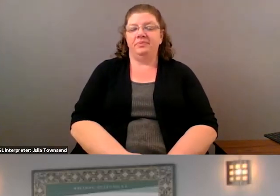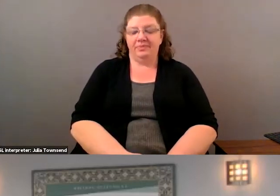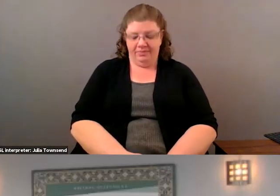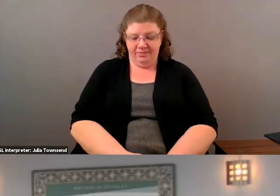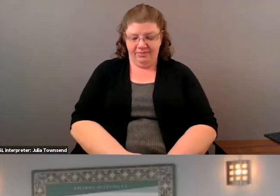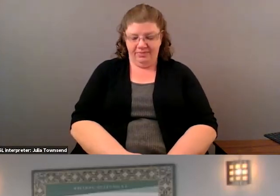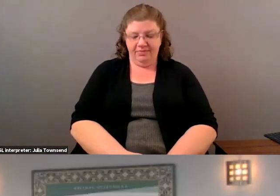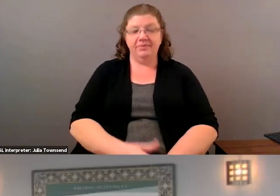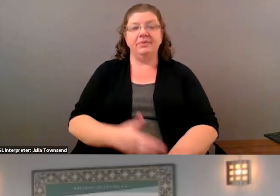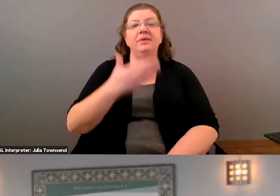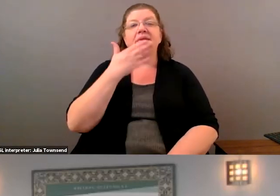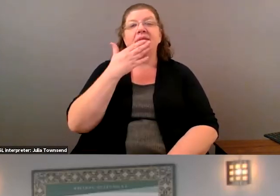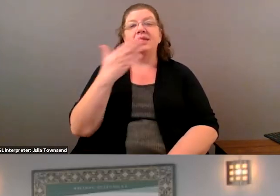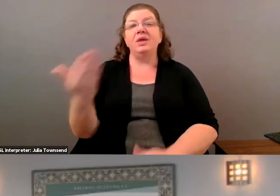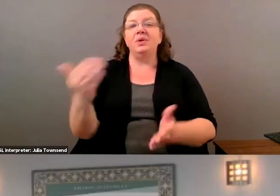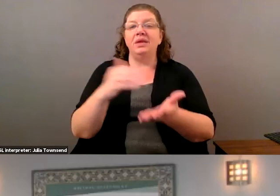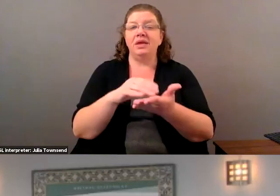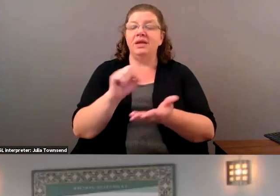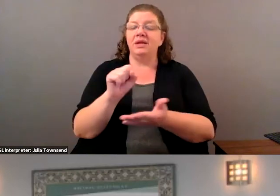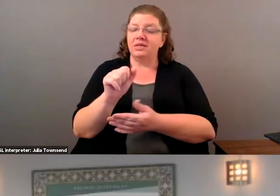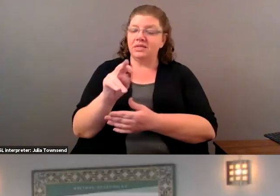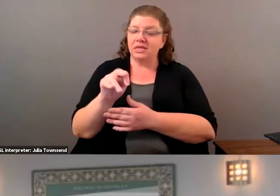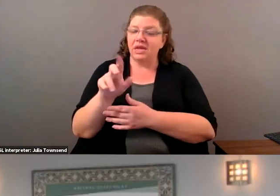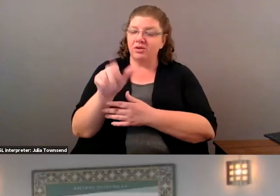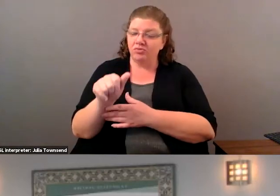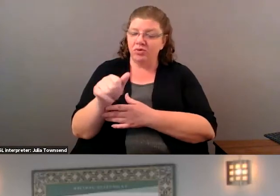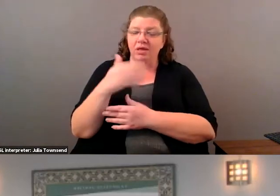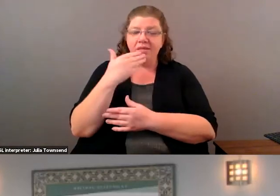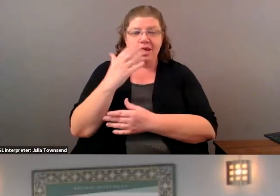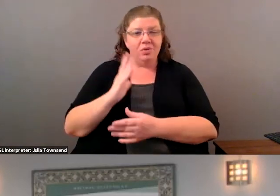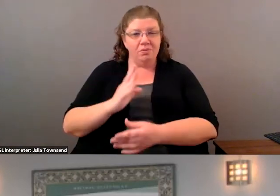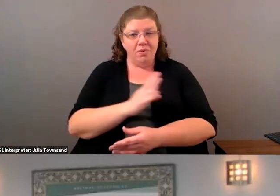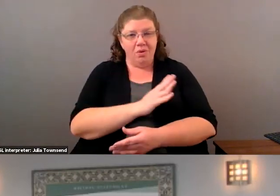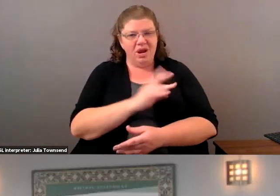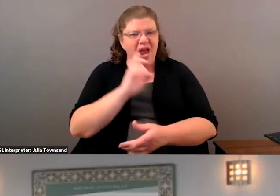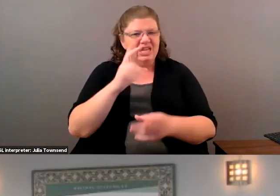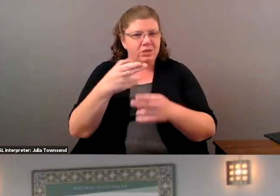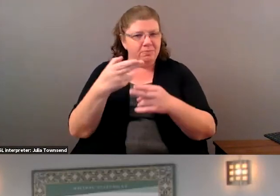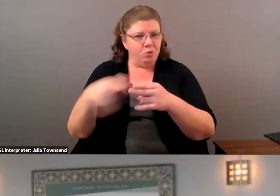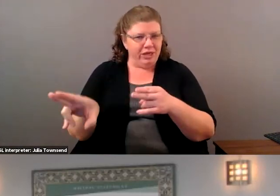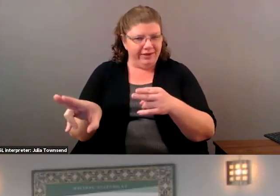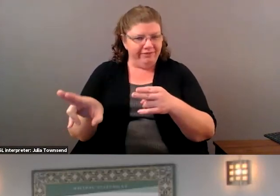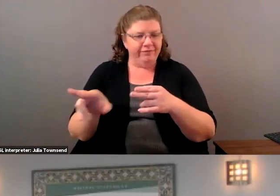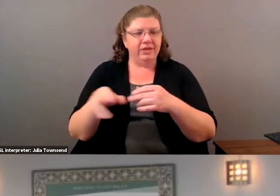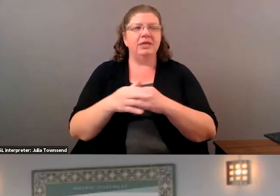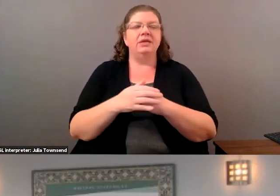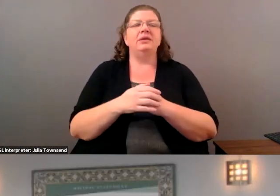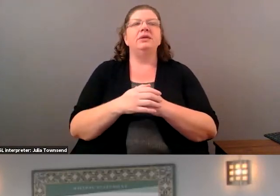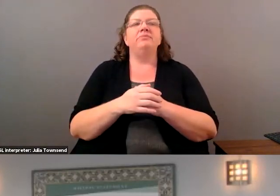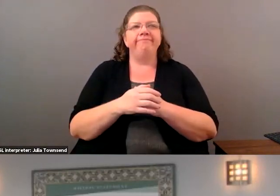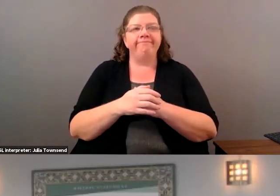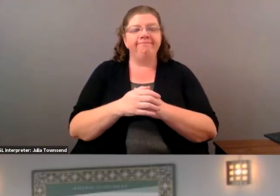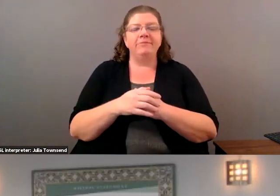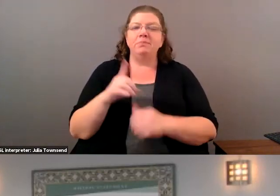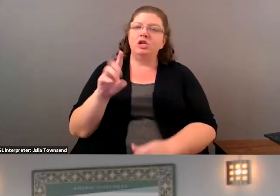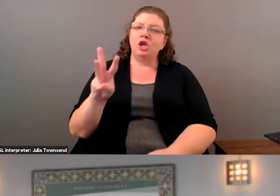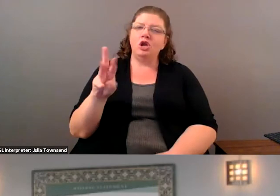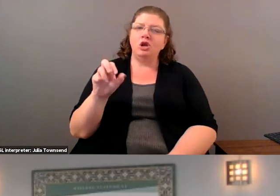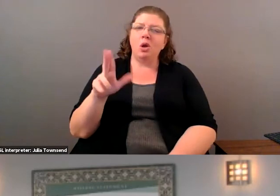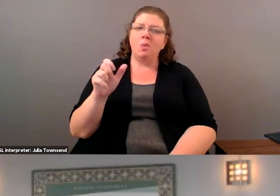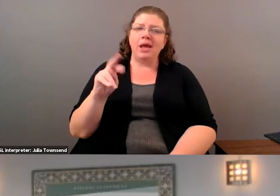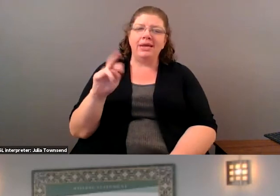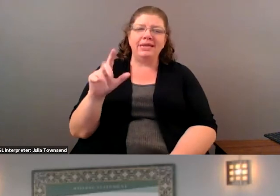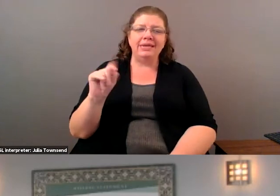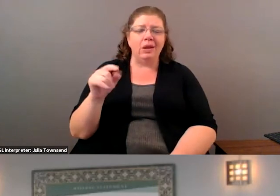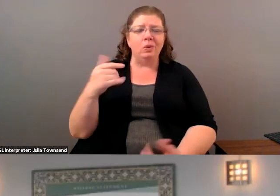Yeah, thank you again, Sandra, and thank you, board. I'll just keep it brief, but yeah, Dr. Wagenek, I know you